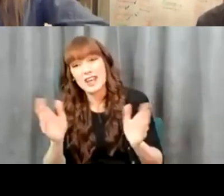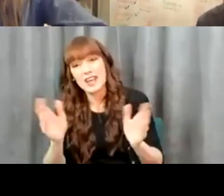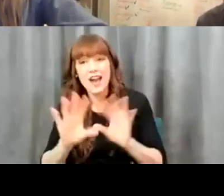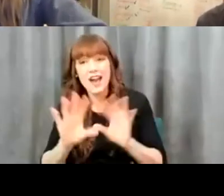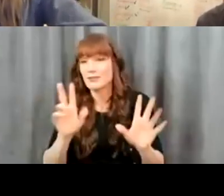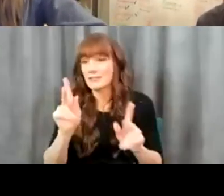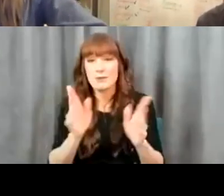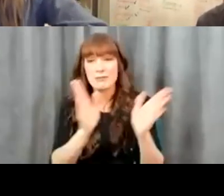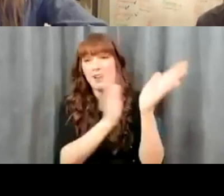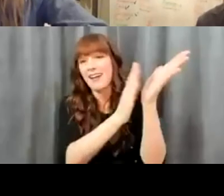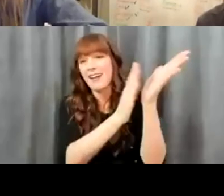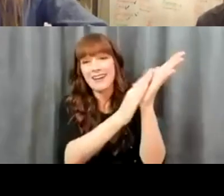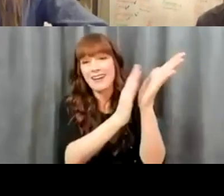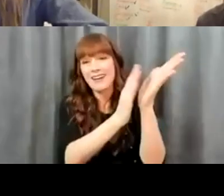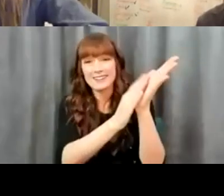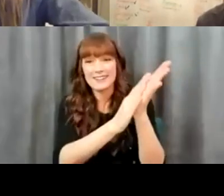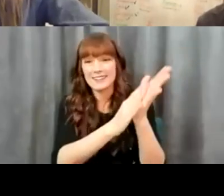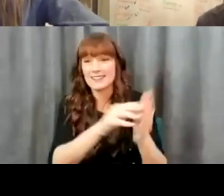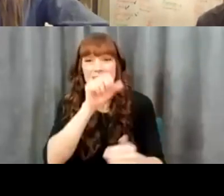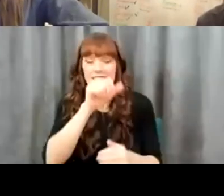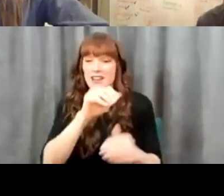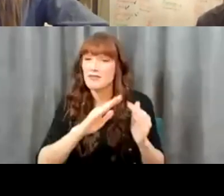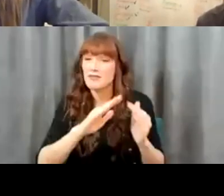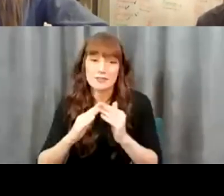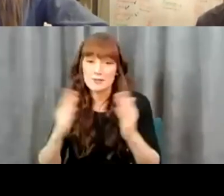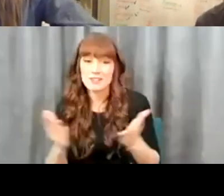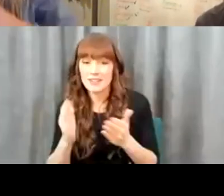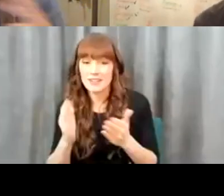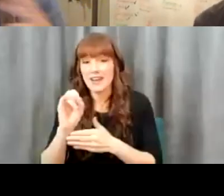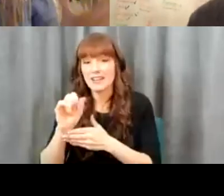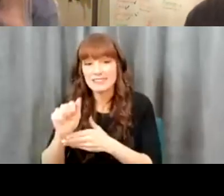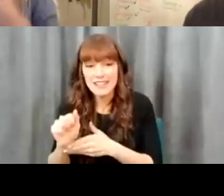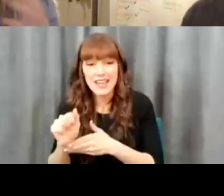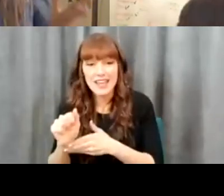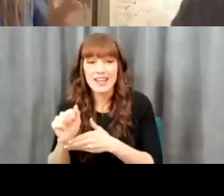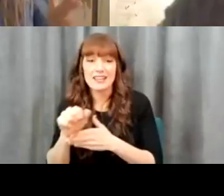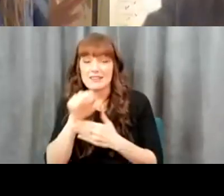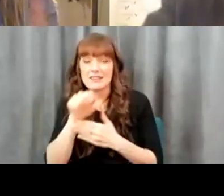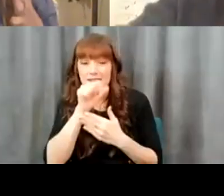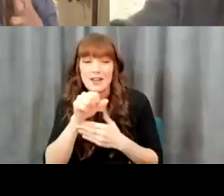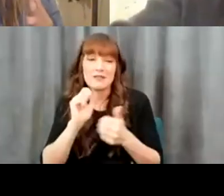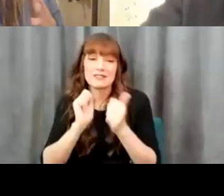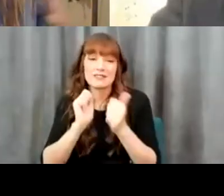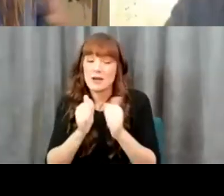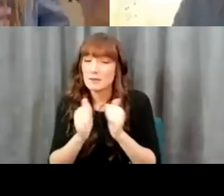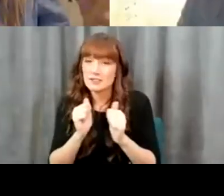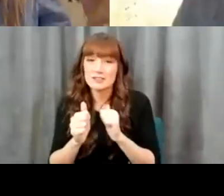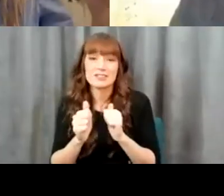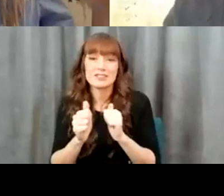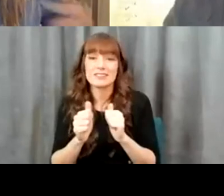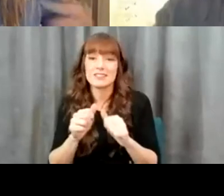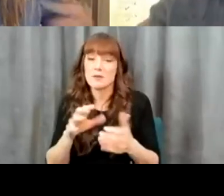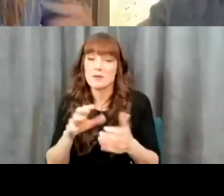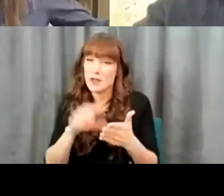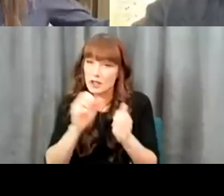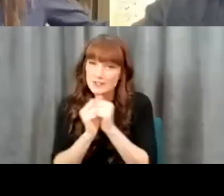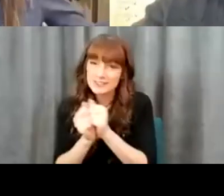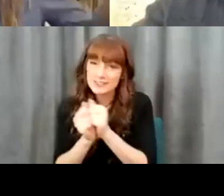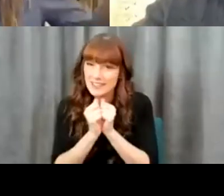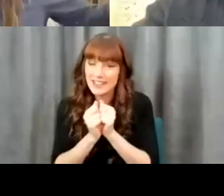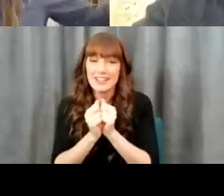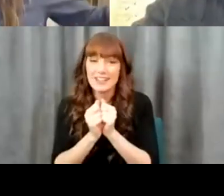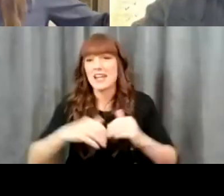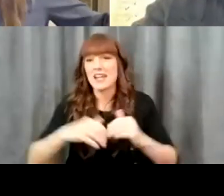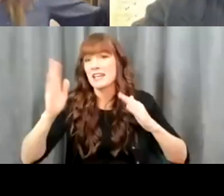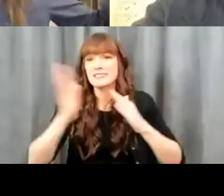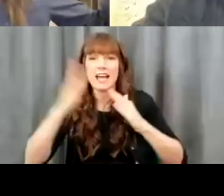are just glowing for you. I love this community here with ISA. I love this competition, how we bring together A-list